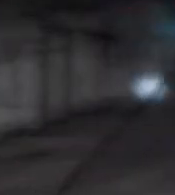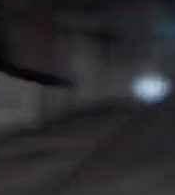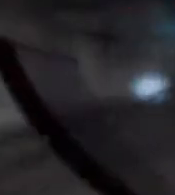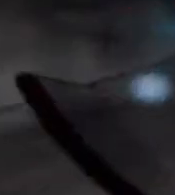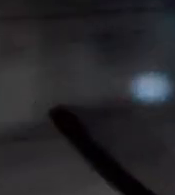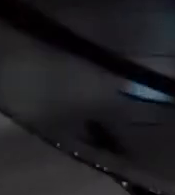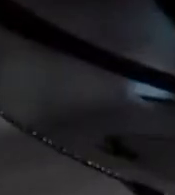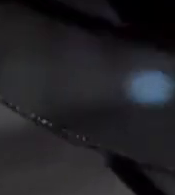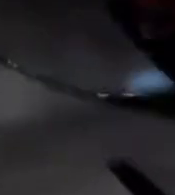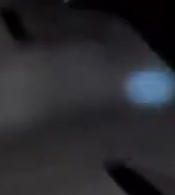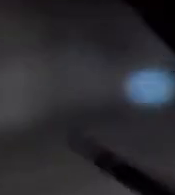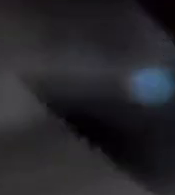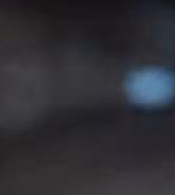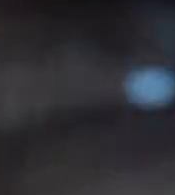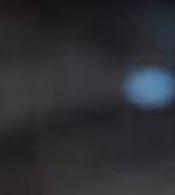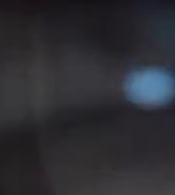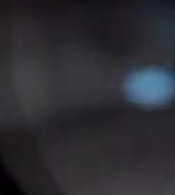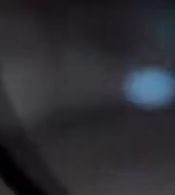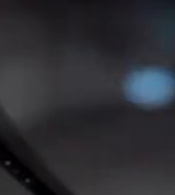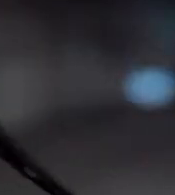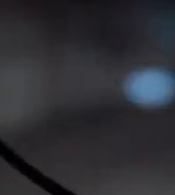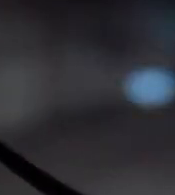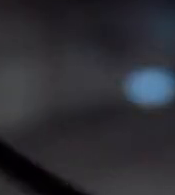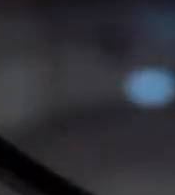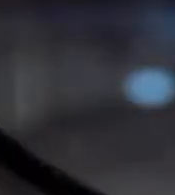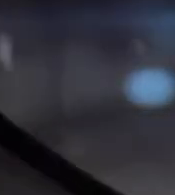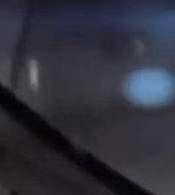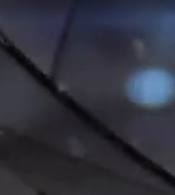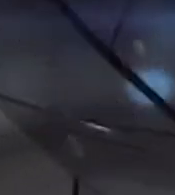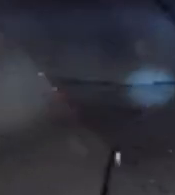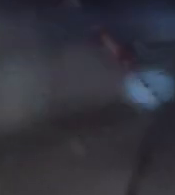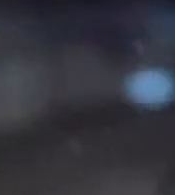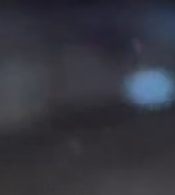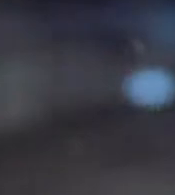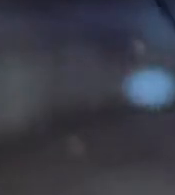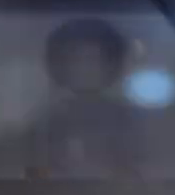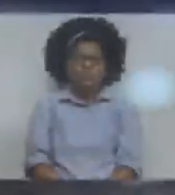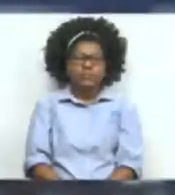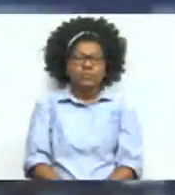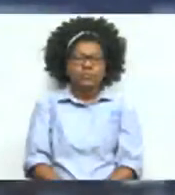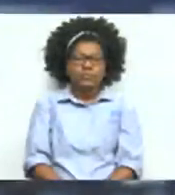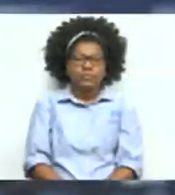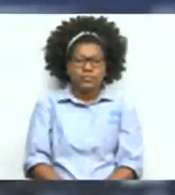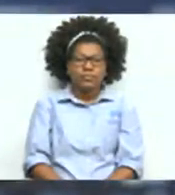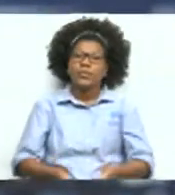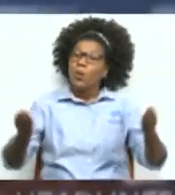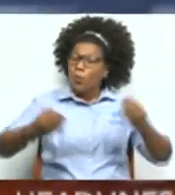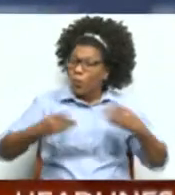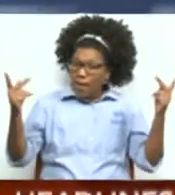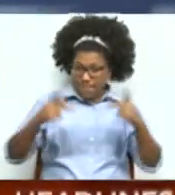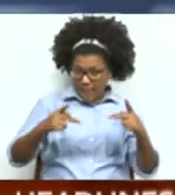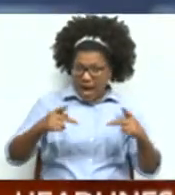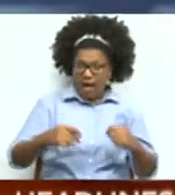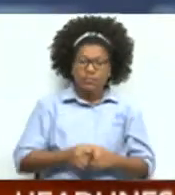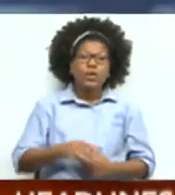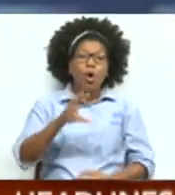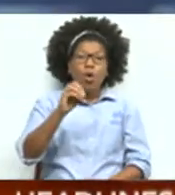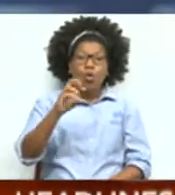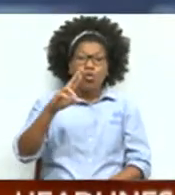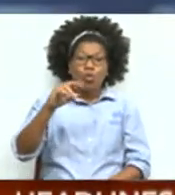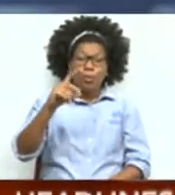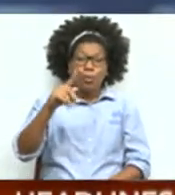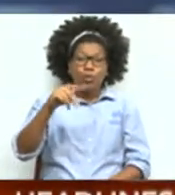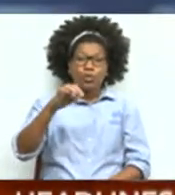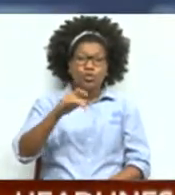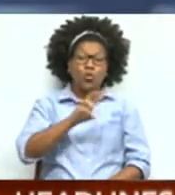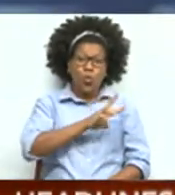Welcome back. Urupooch West MP Devindranath Tanku